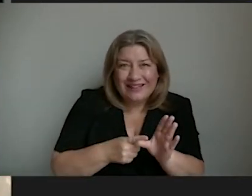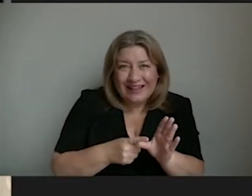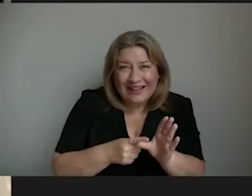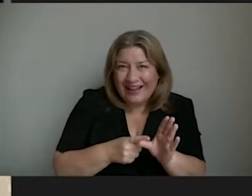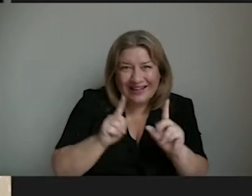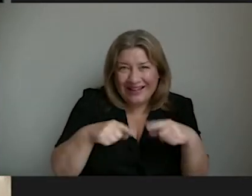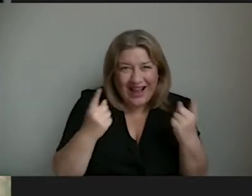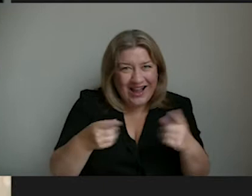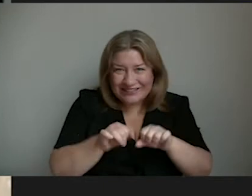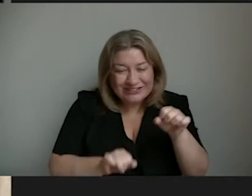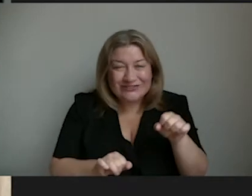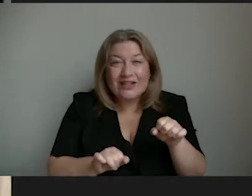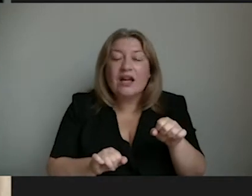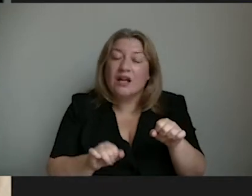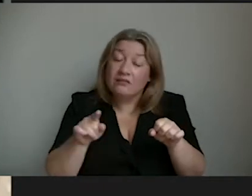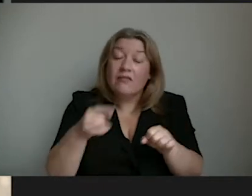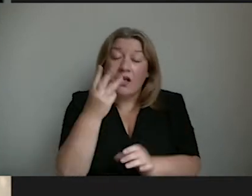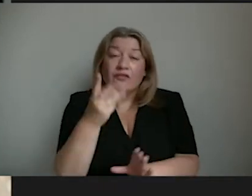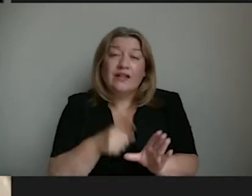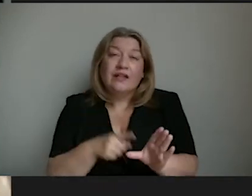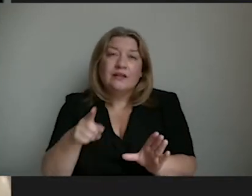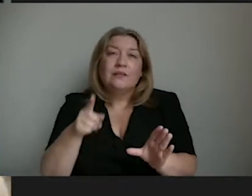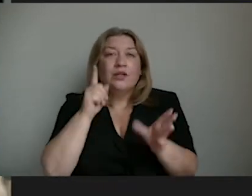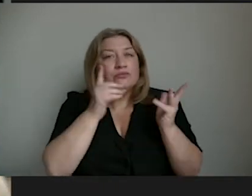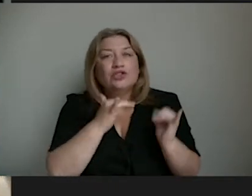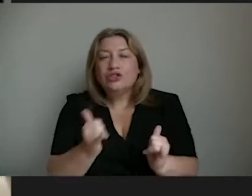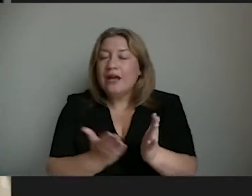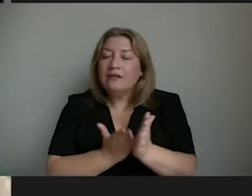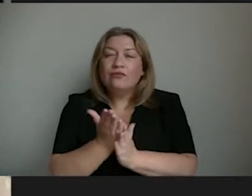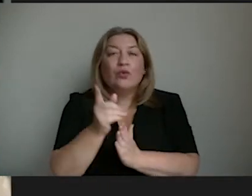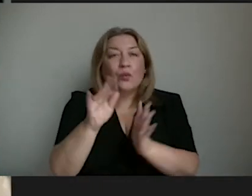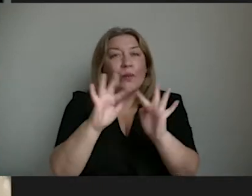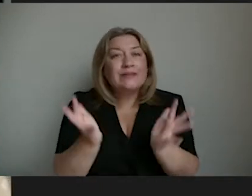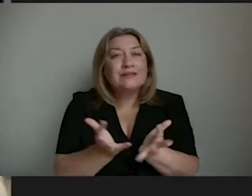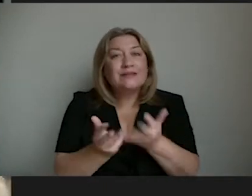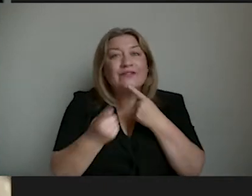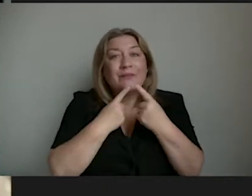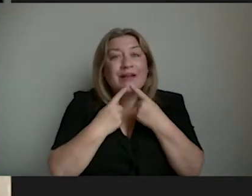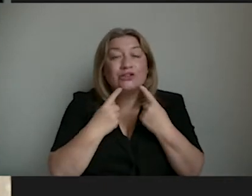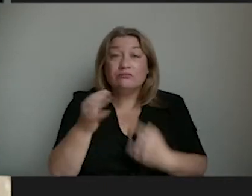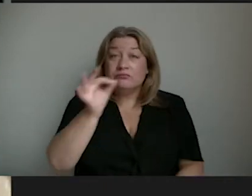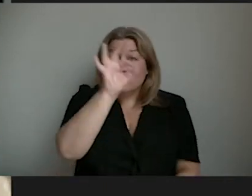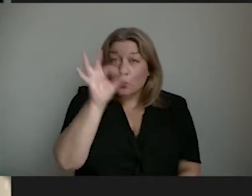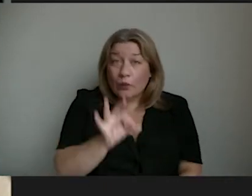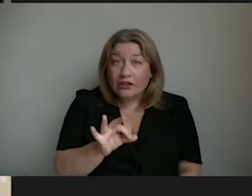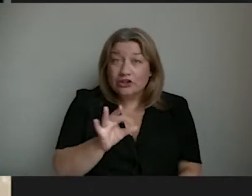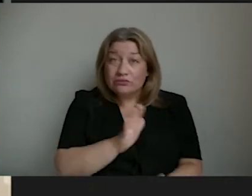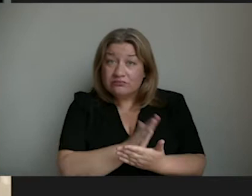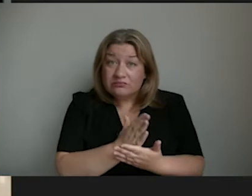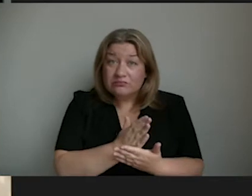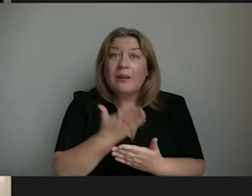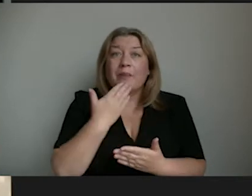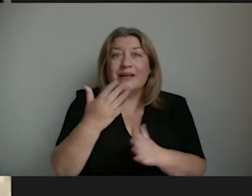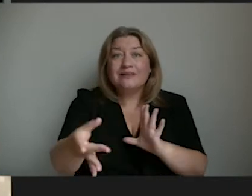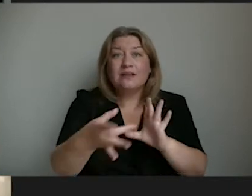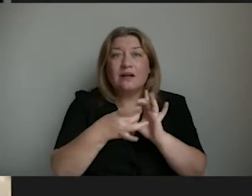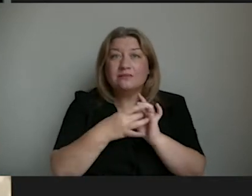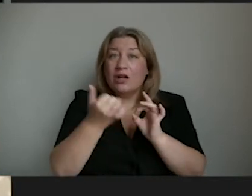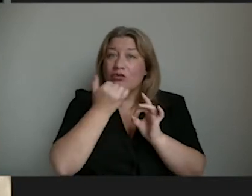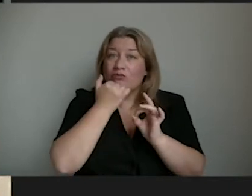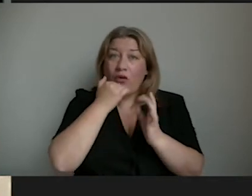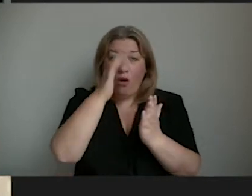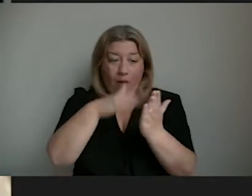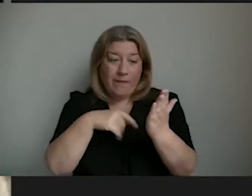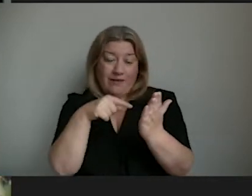We can't unfortunately wish you through a degree in a year, but definitely double check on the website, or if you've got any questions, then do just give us a